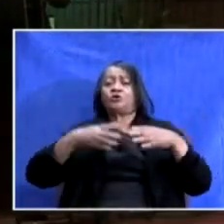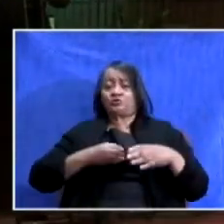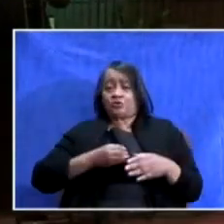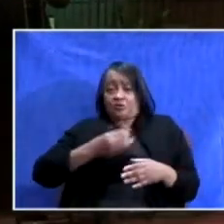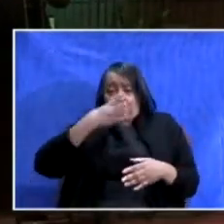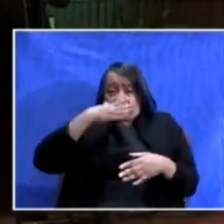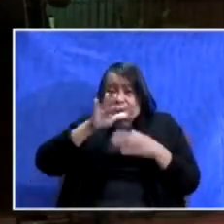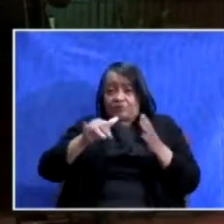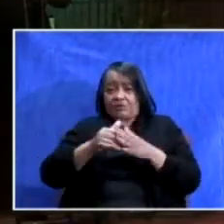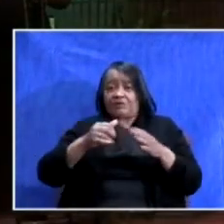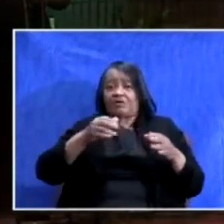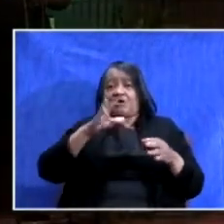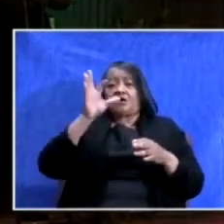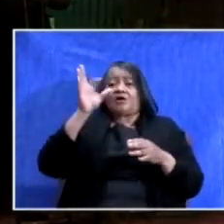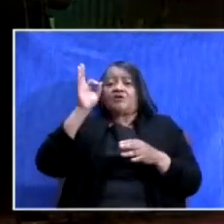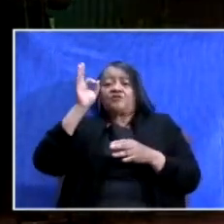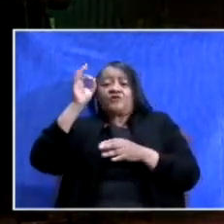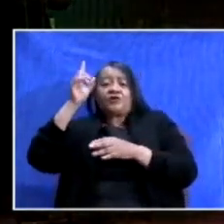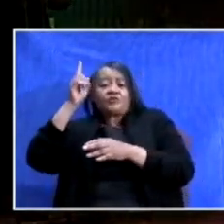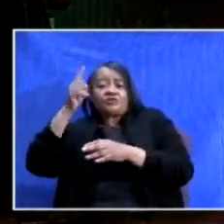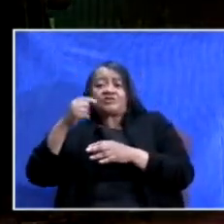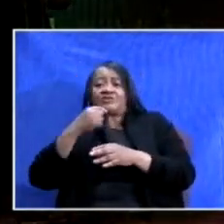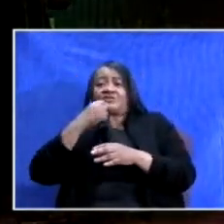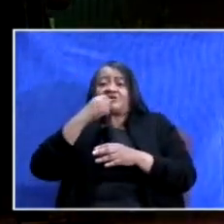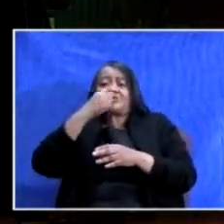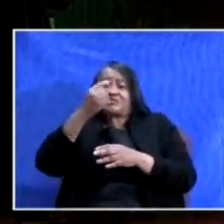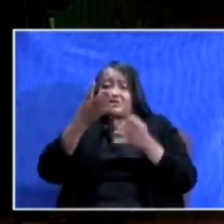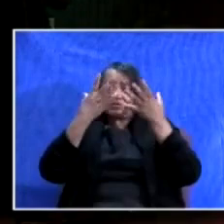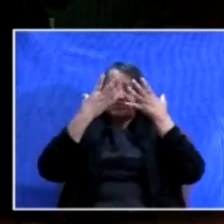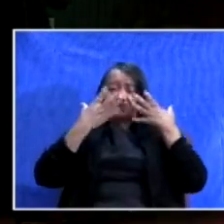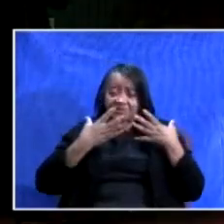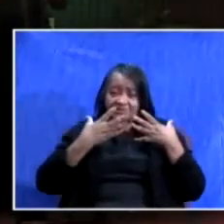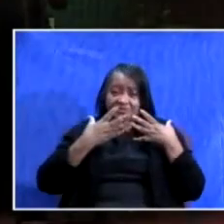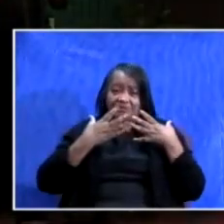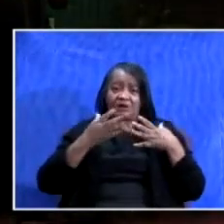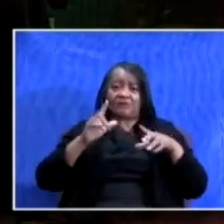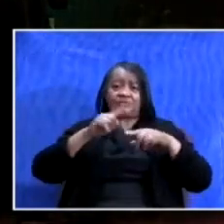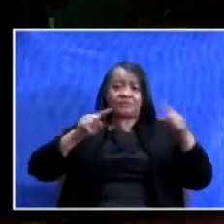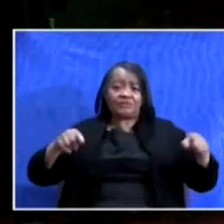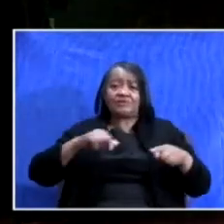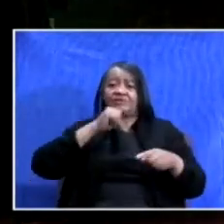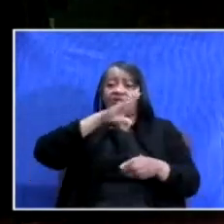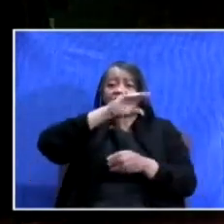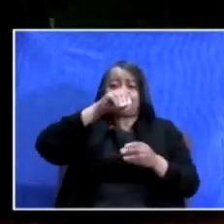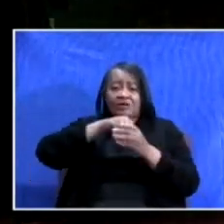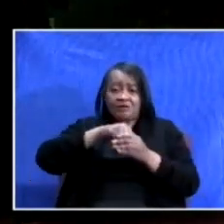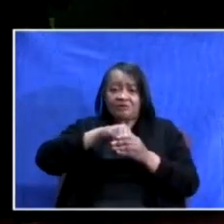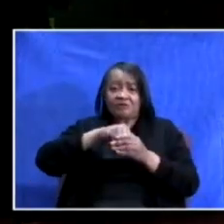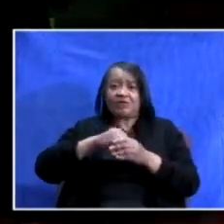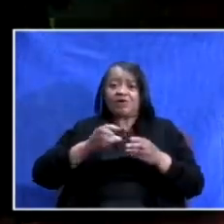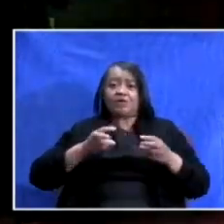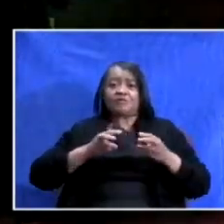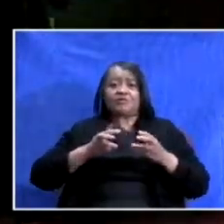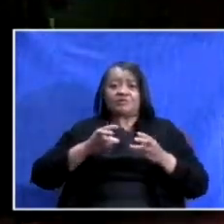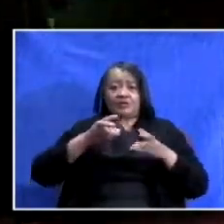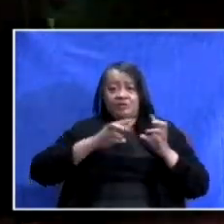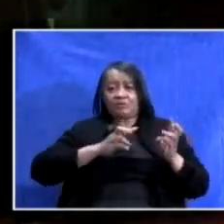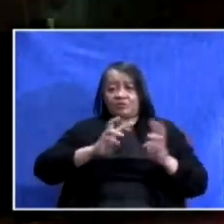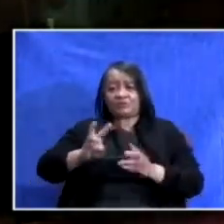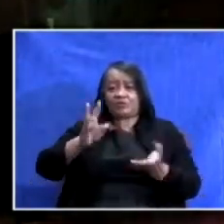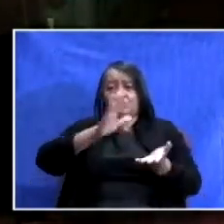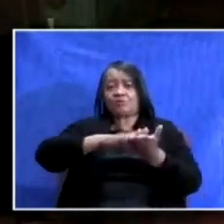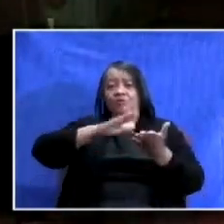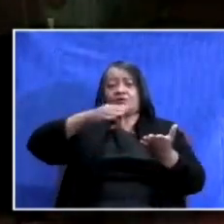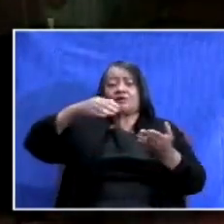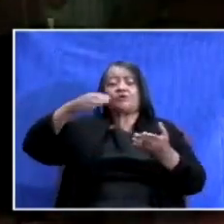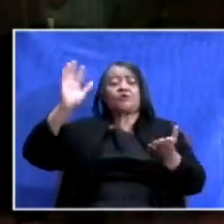"I say it with a sad sense of the disparity between us. I am not included within the pale of glorious